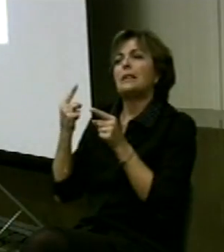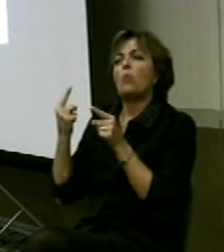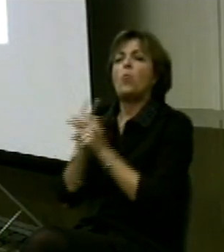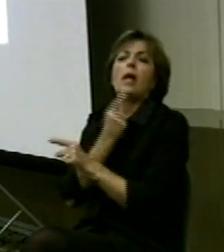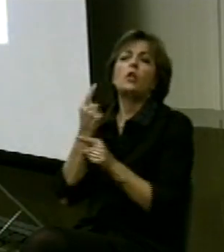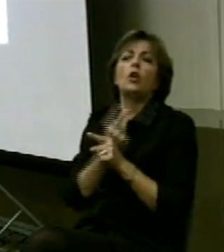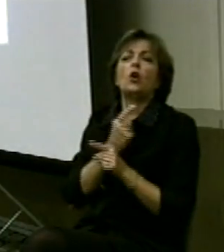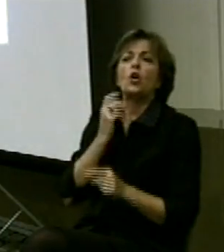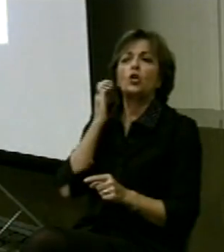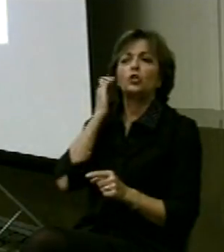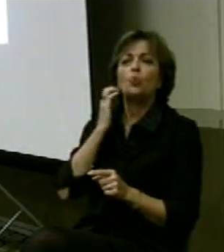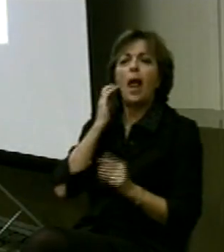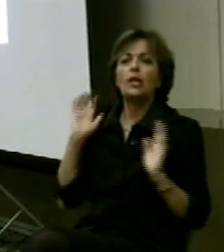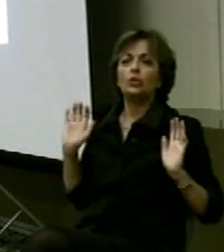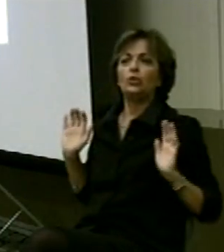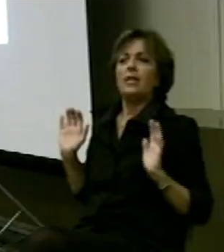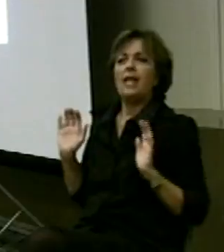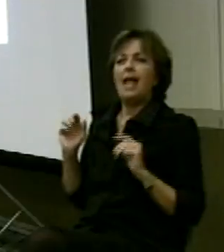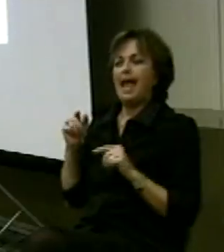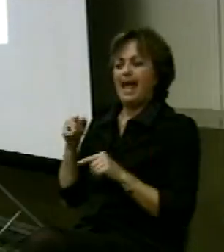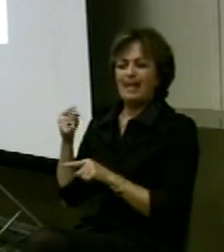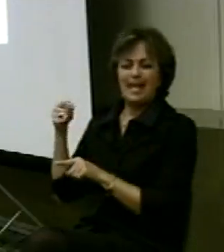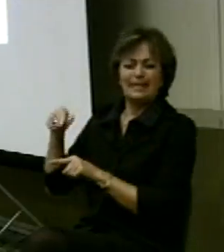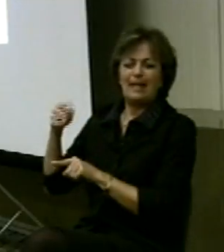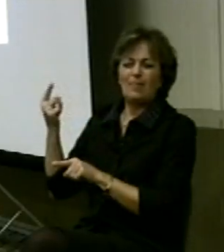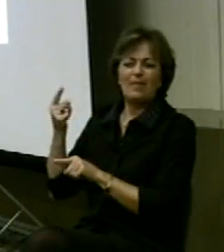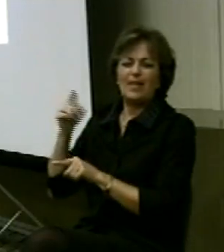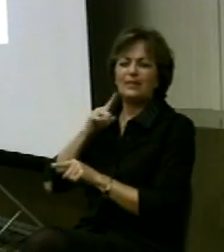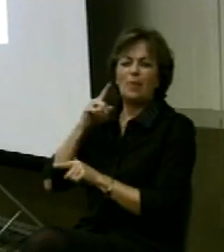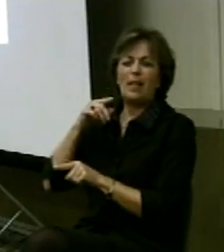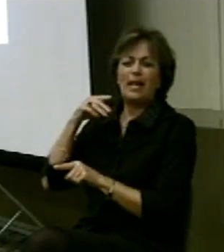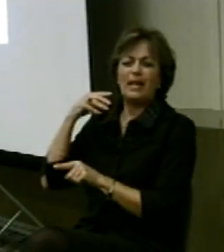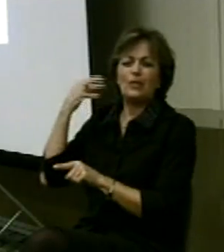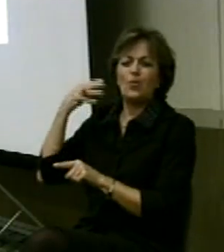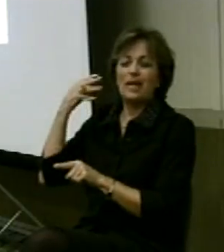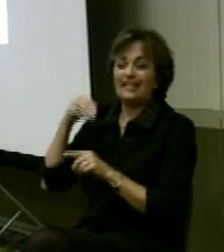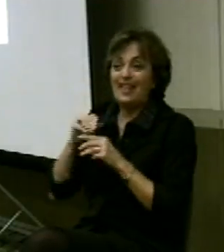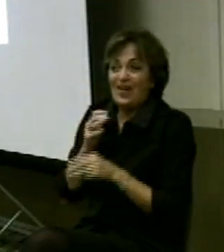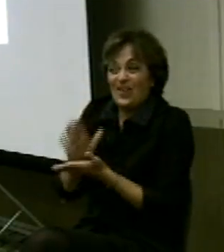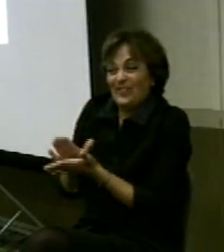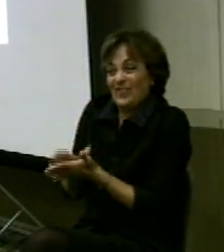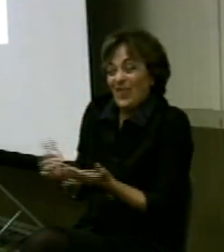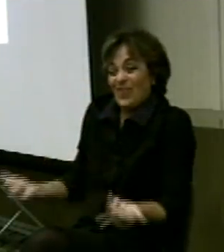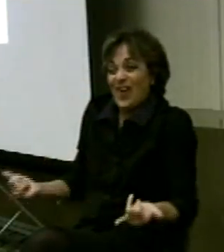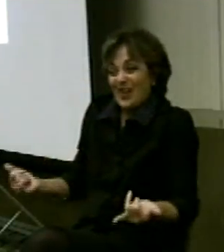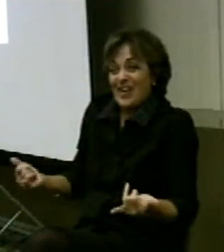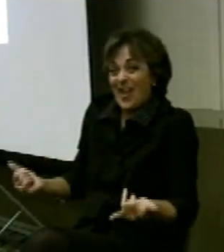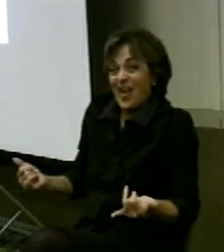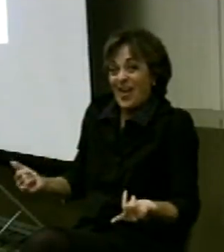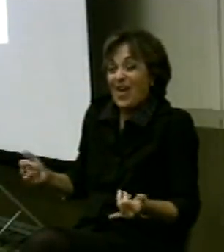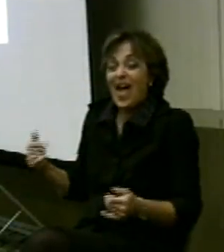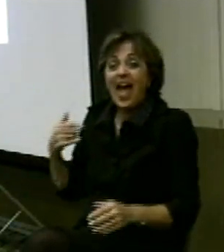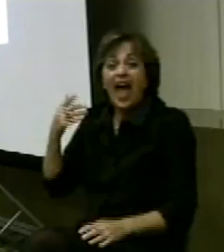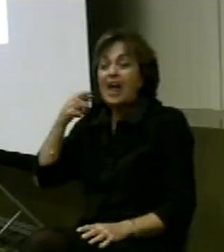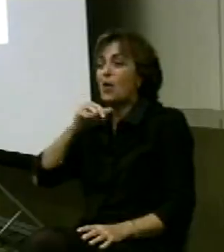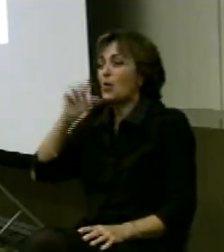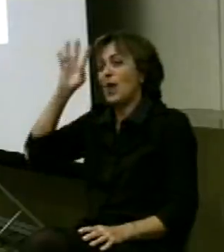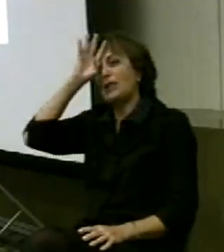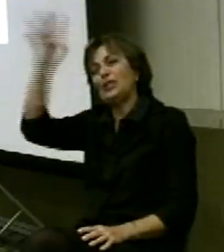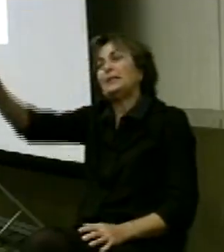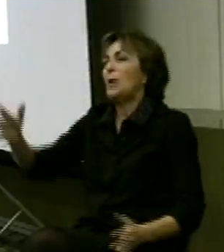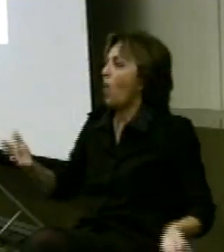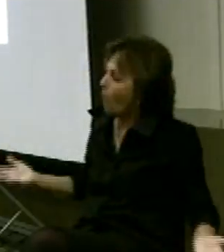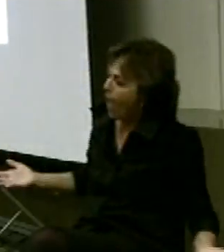scratch? I know this sounds, this is a crazy thing in our school right now. I know you're not just pulling this out of a hat. What